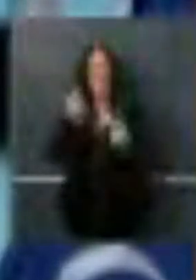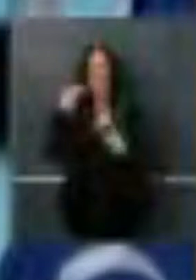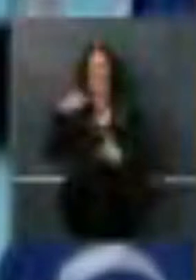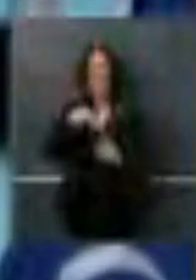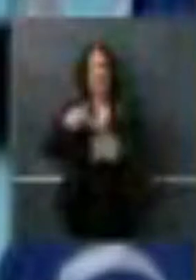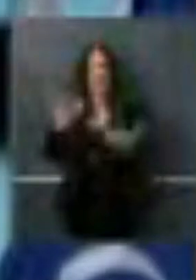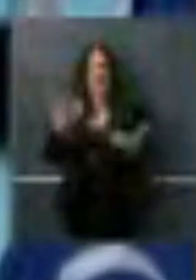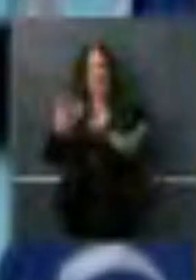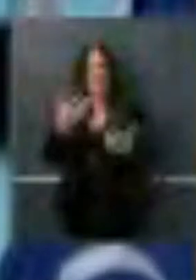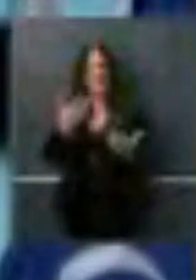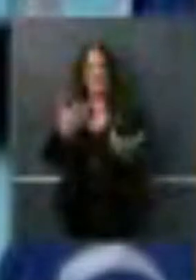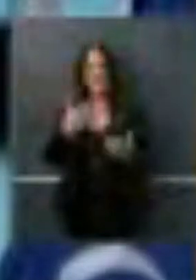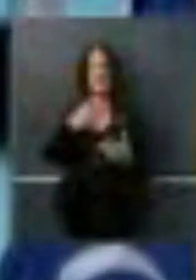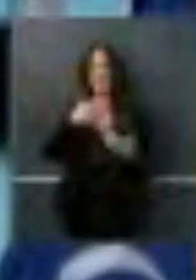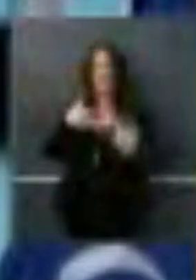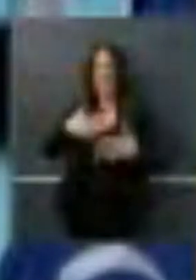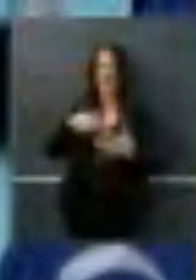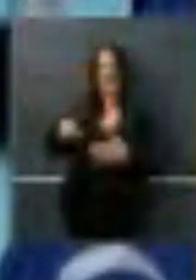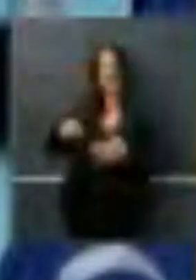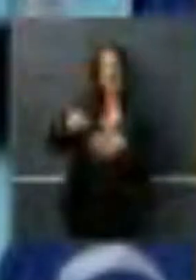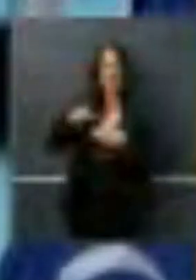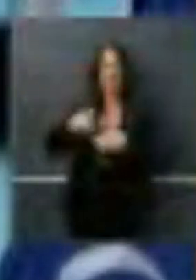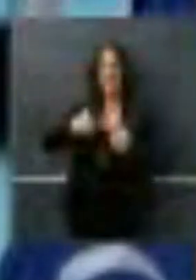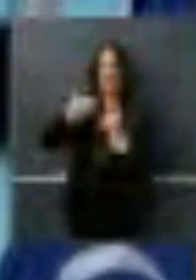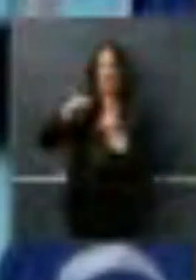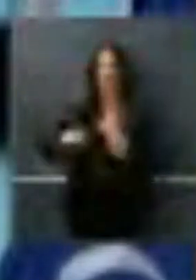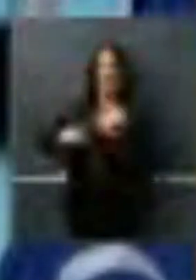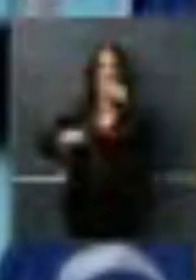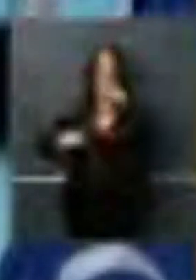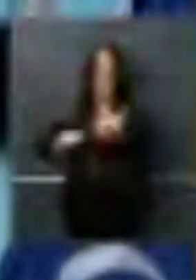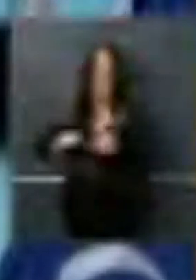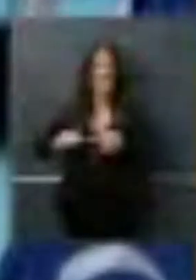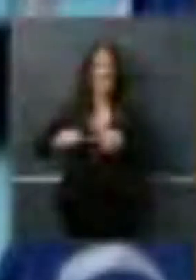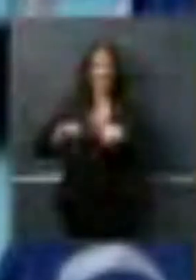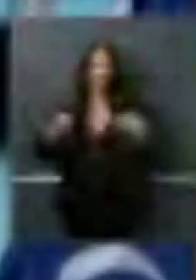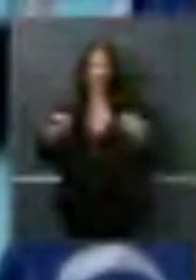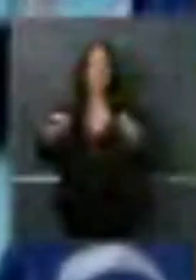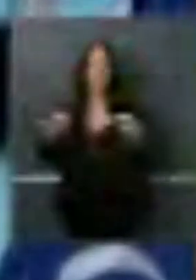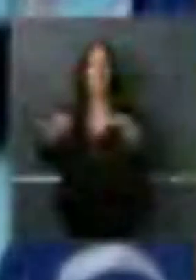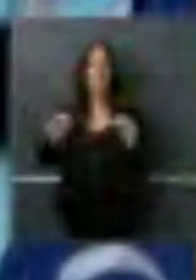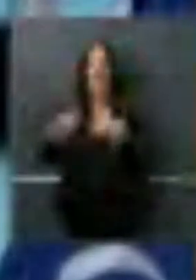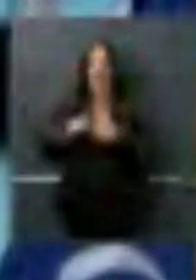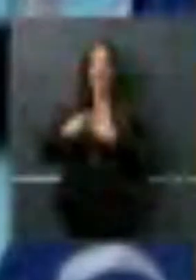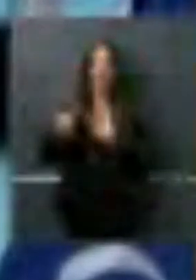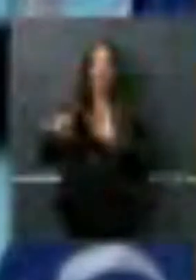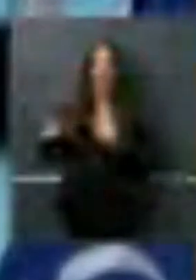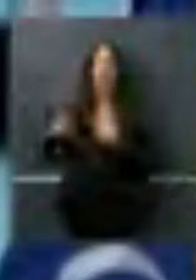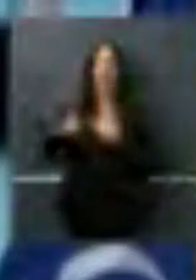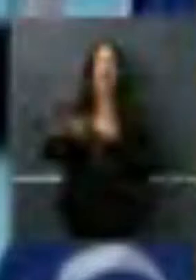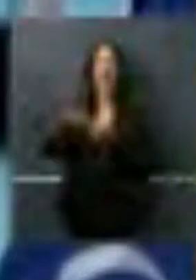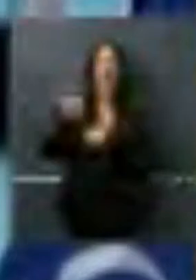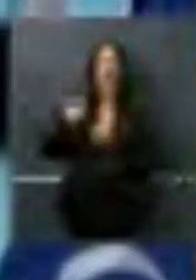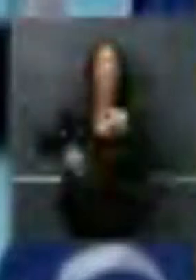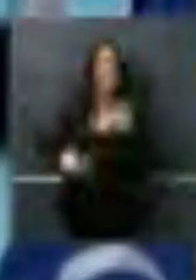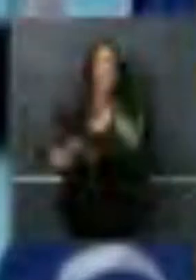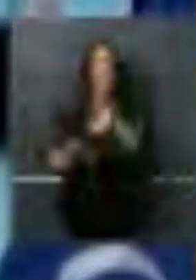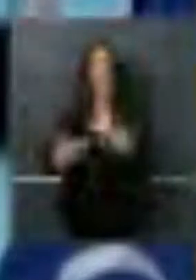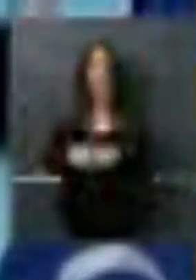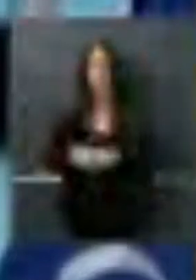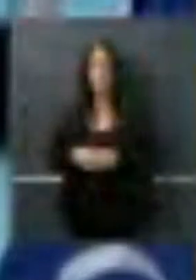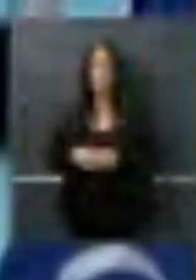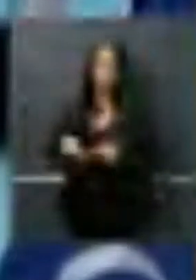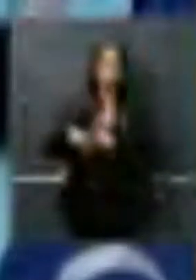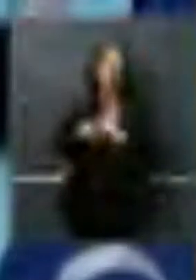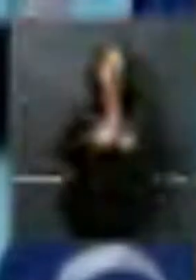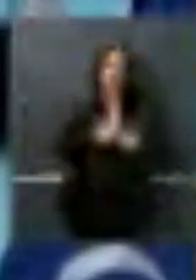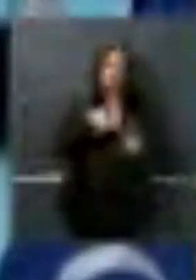child's life. That's why I specifically just referenced before your question, summer, and already starting to figure out what we can do. You always have this